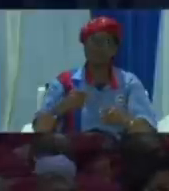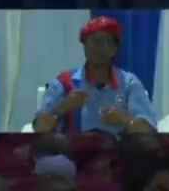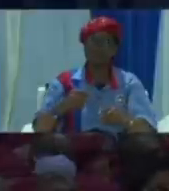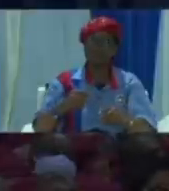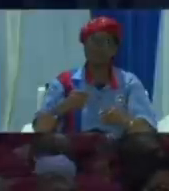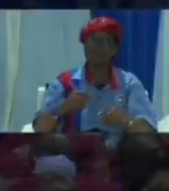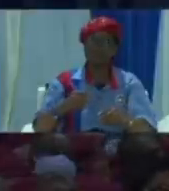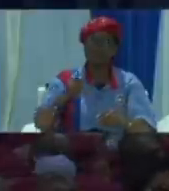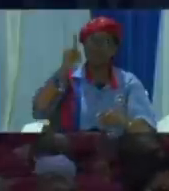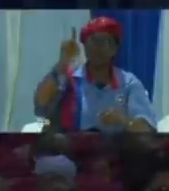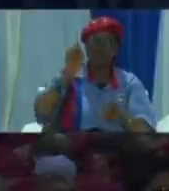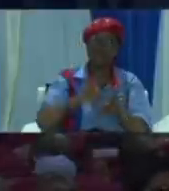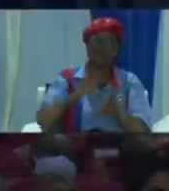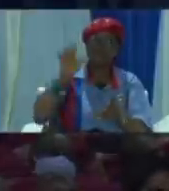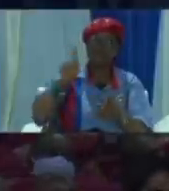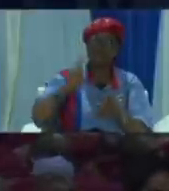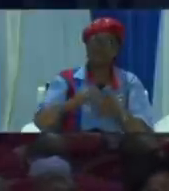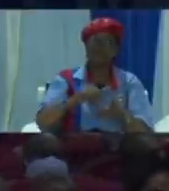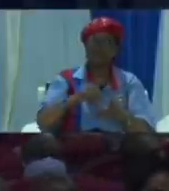one glory to